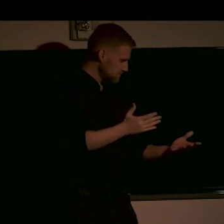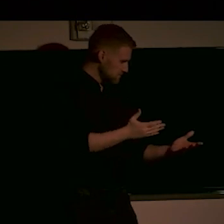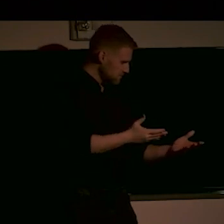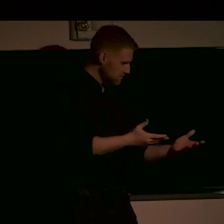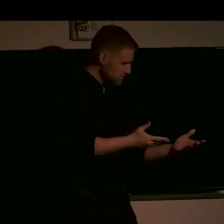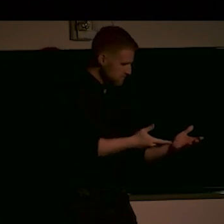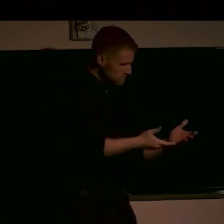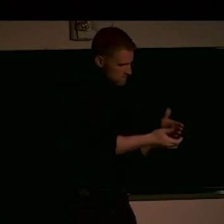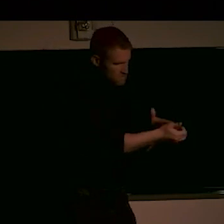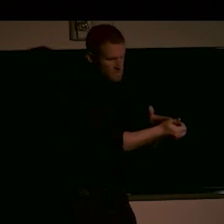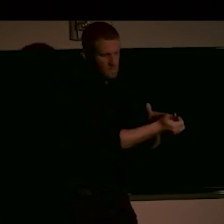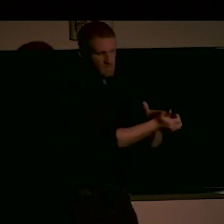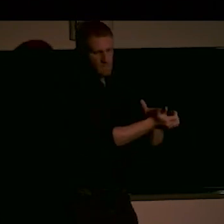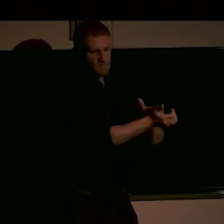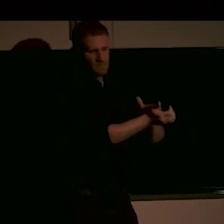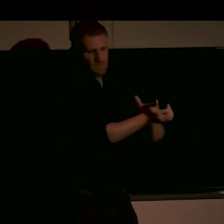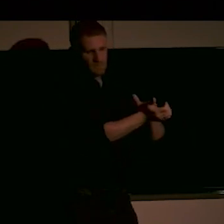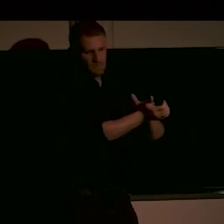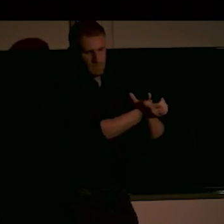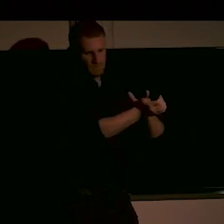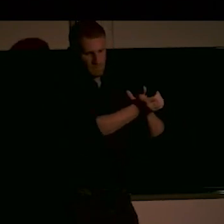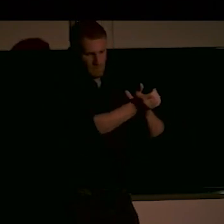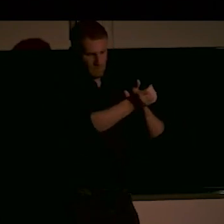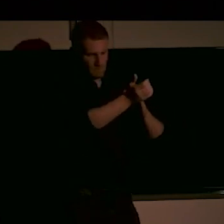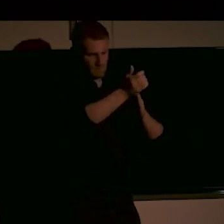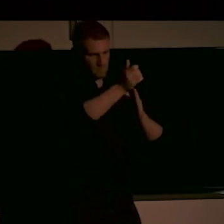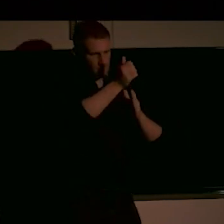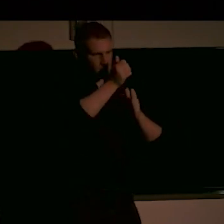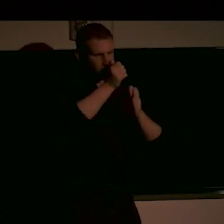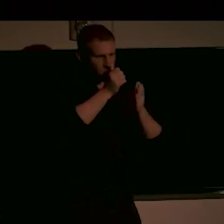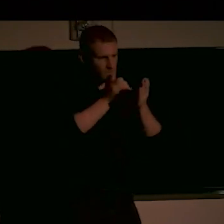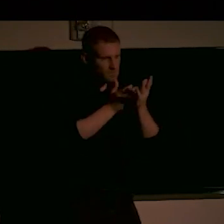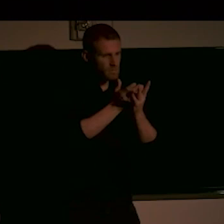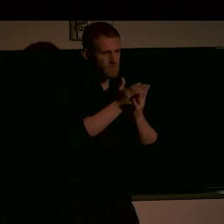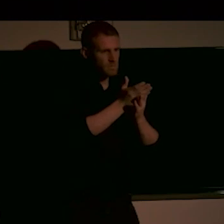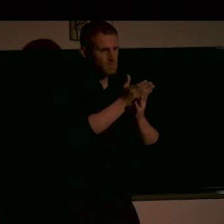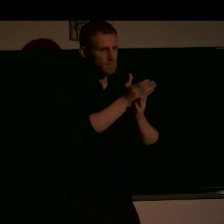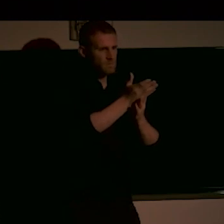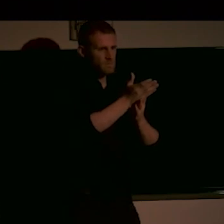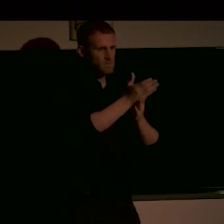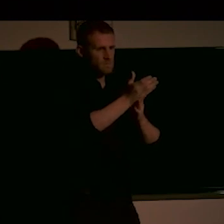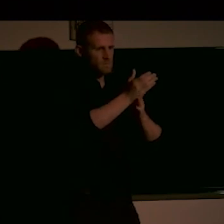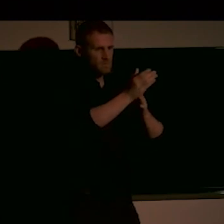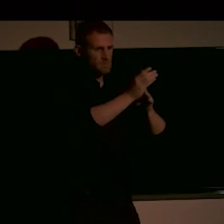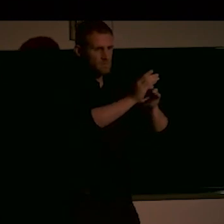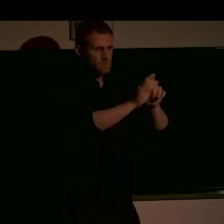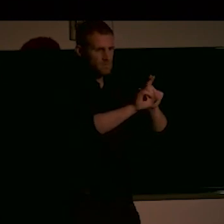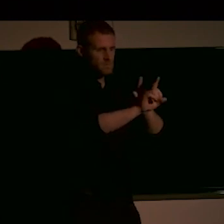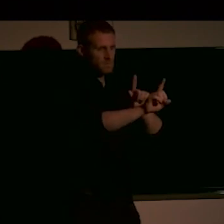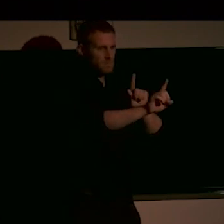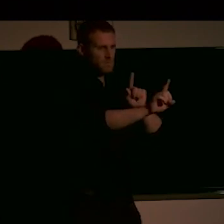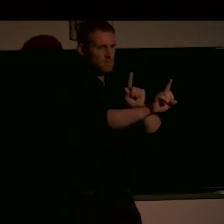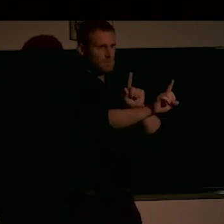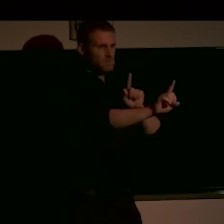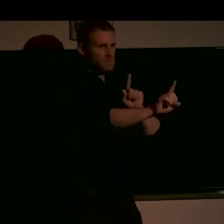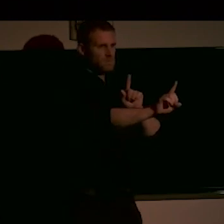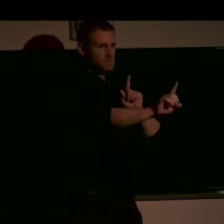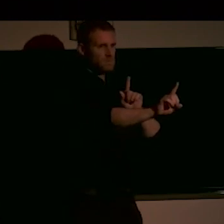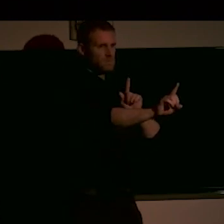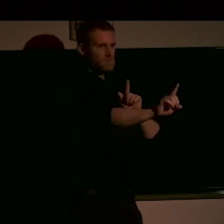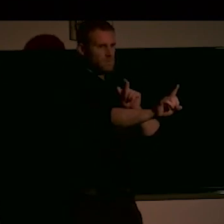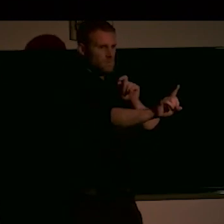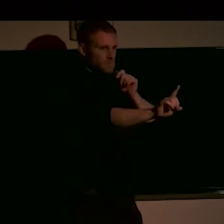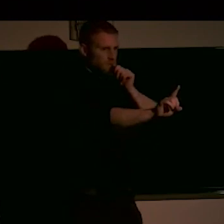through to part with you more I